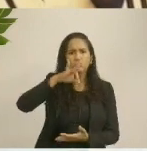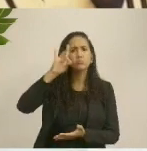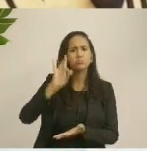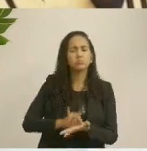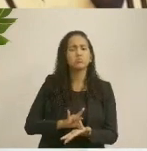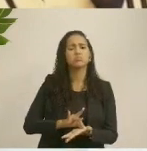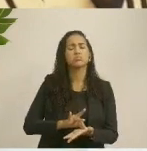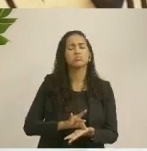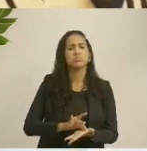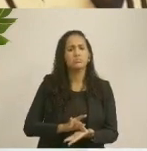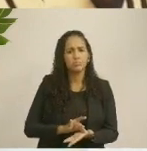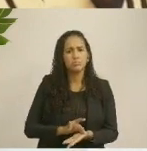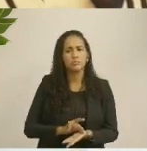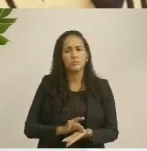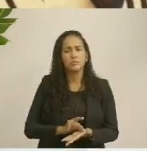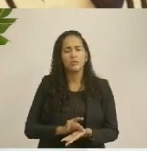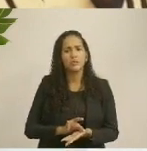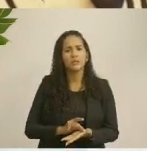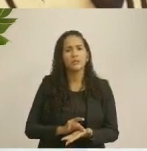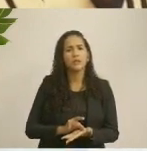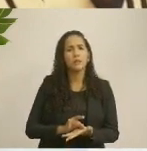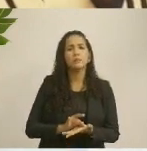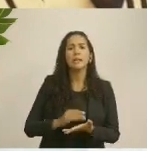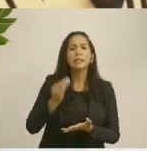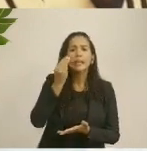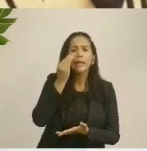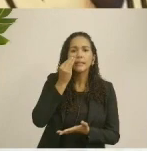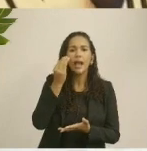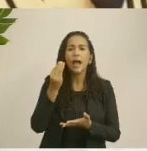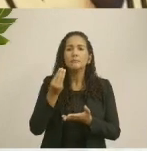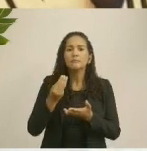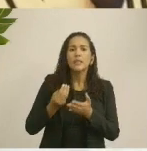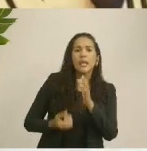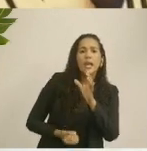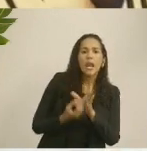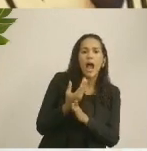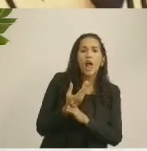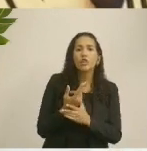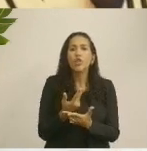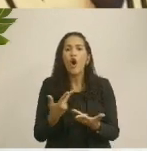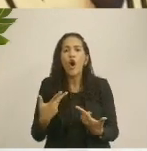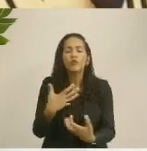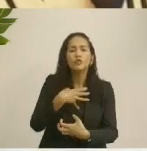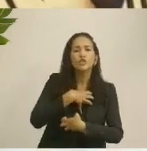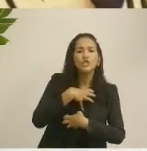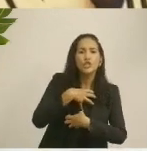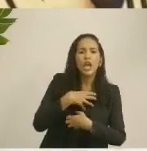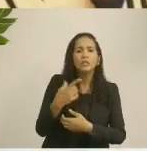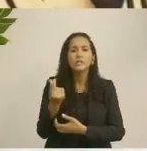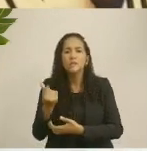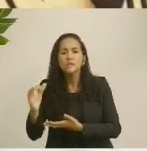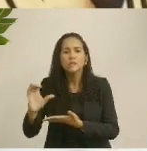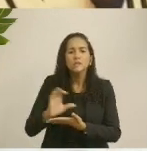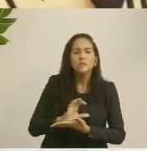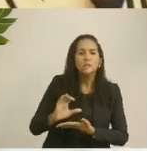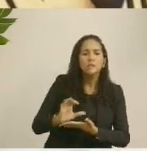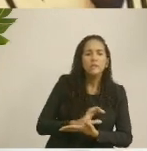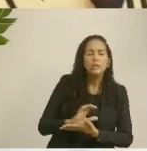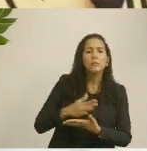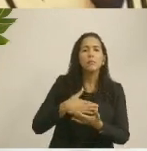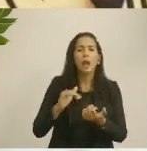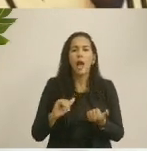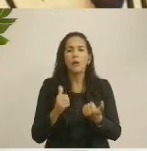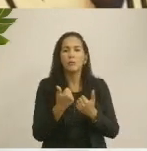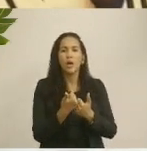of finance, new forms of resource mobilization to support all of the solutions